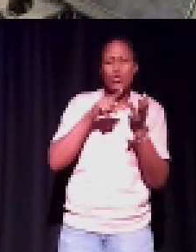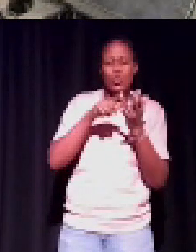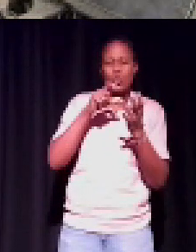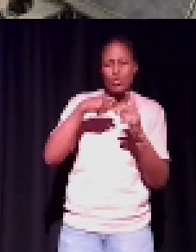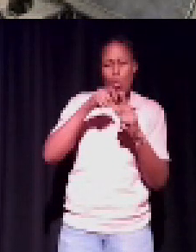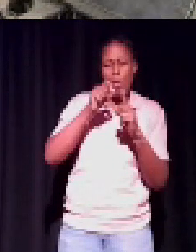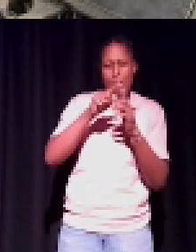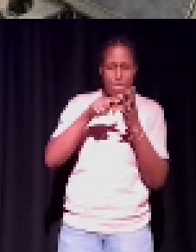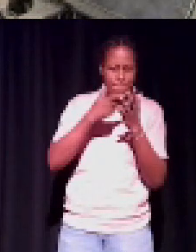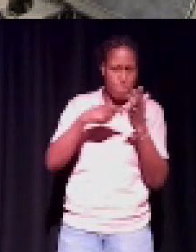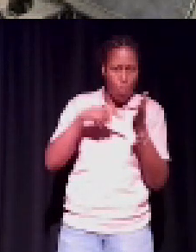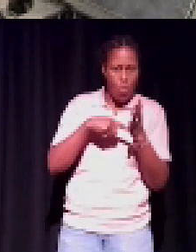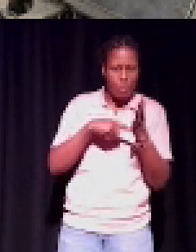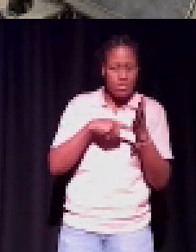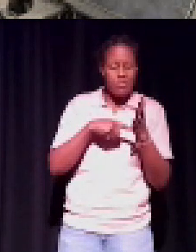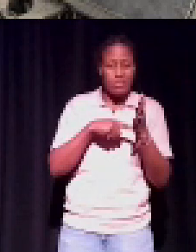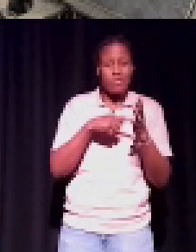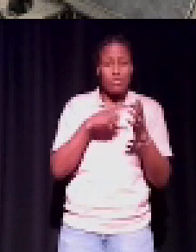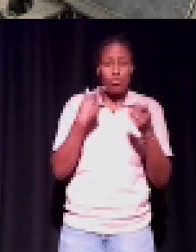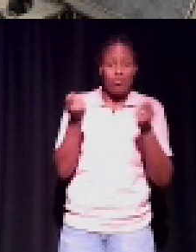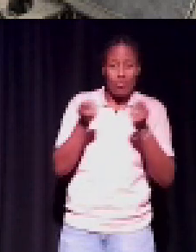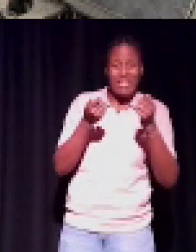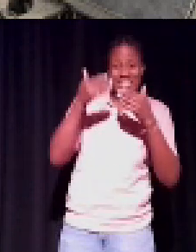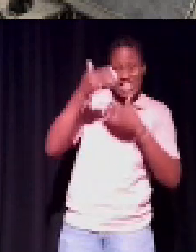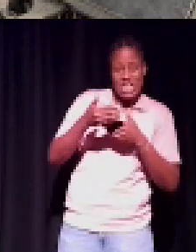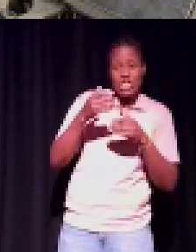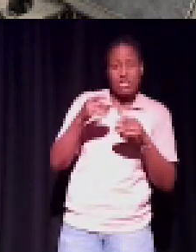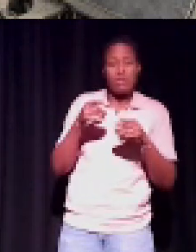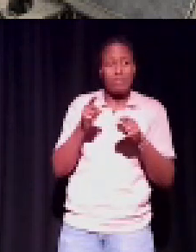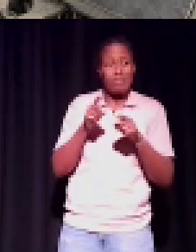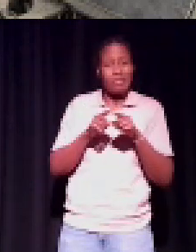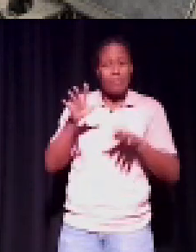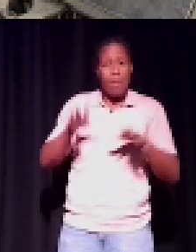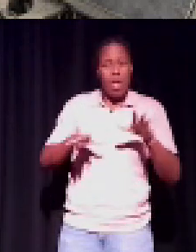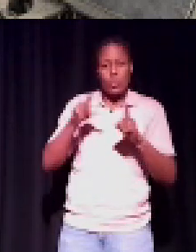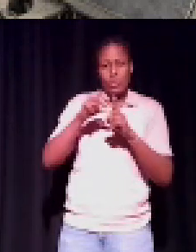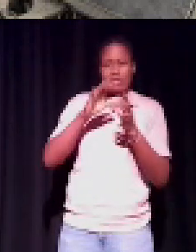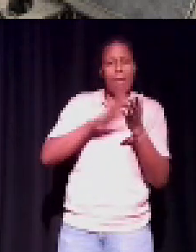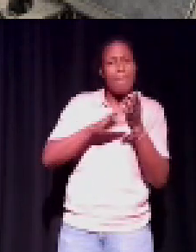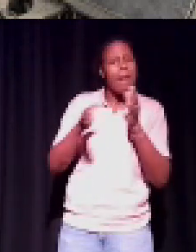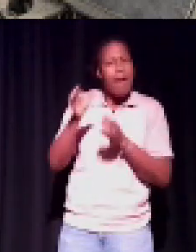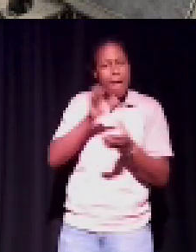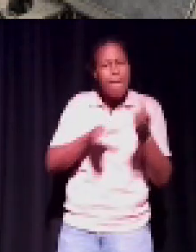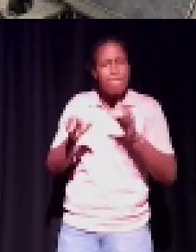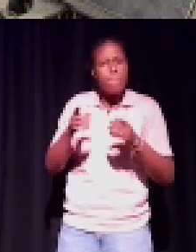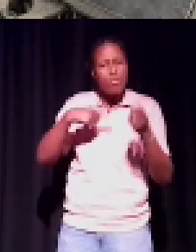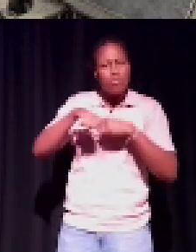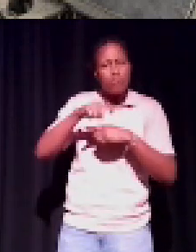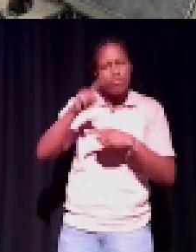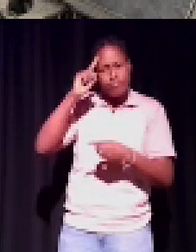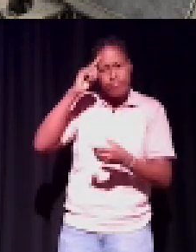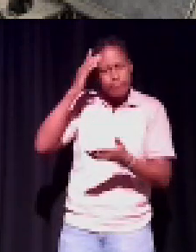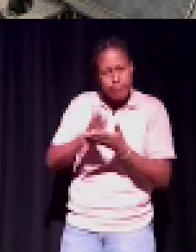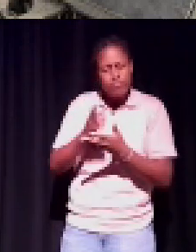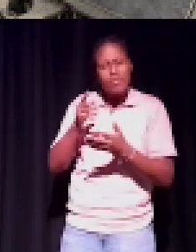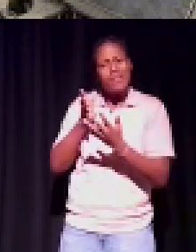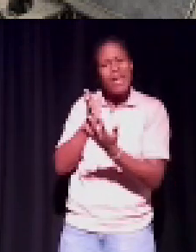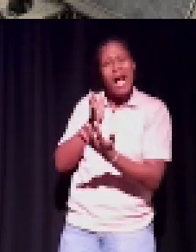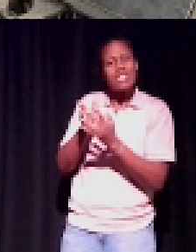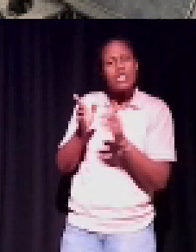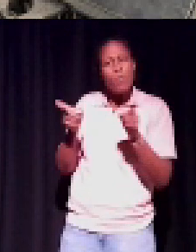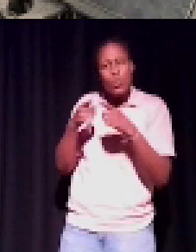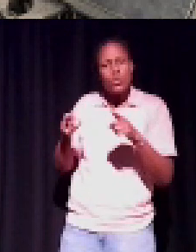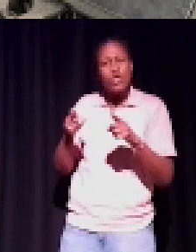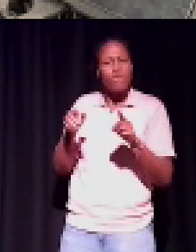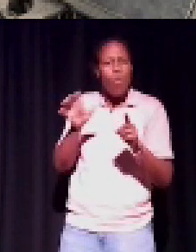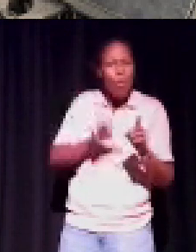very similar to the ones Kalina was talking about before. So we believe that music should be, access to music should be for